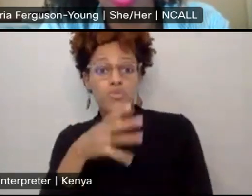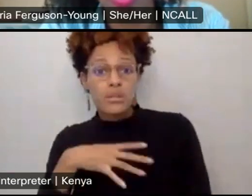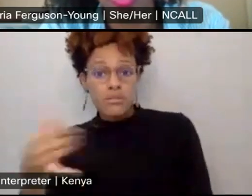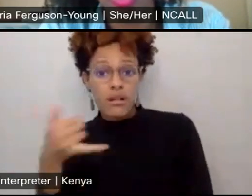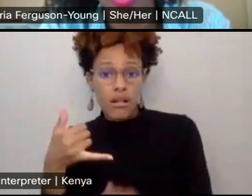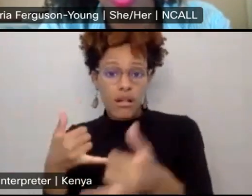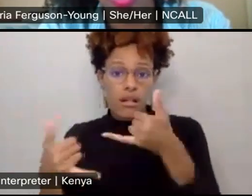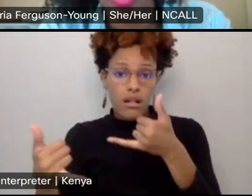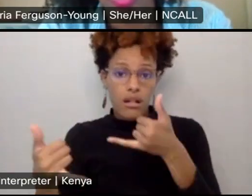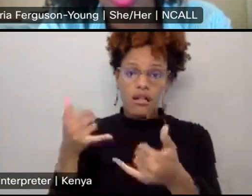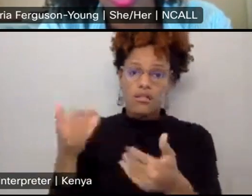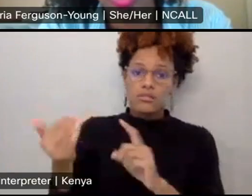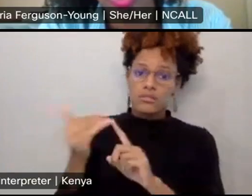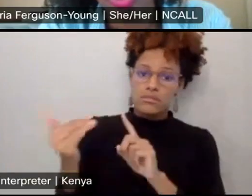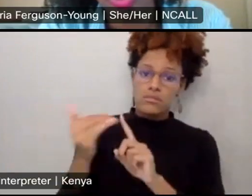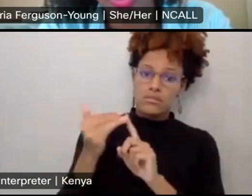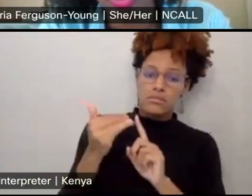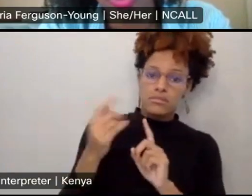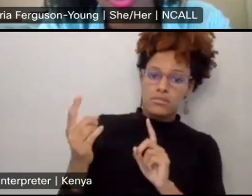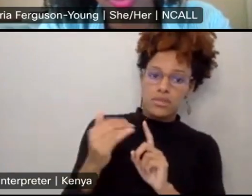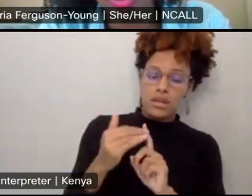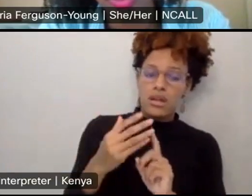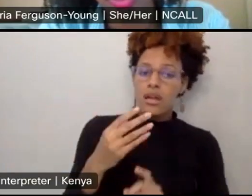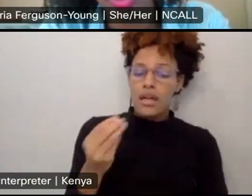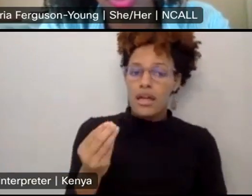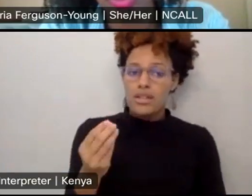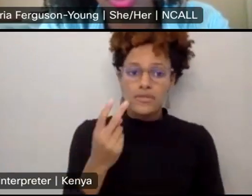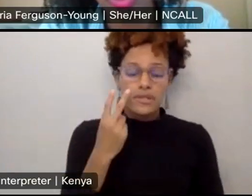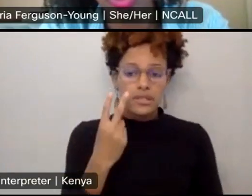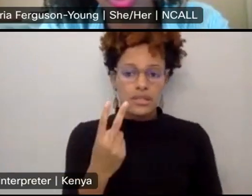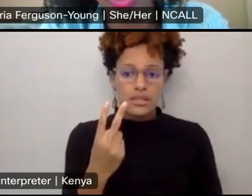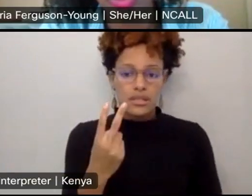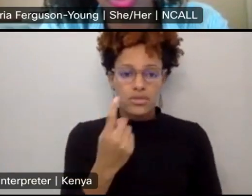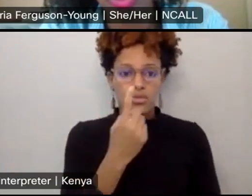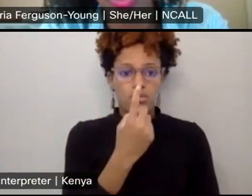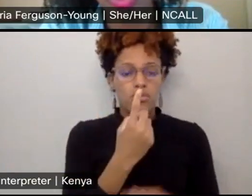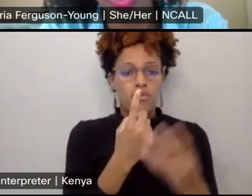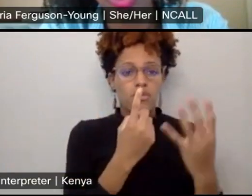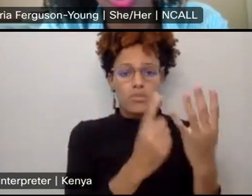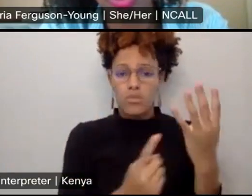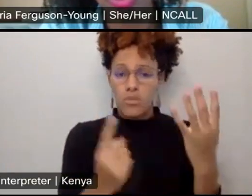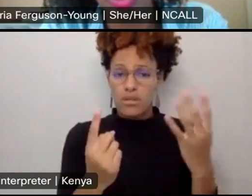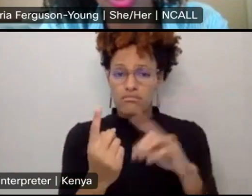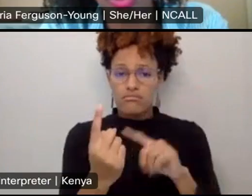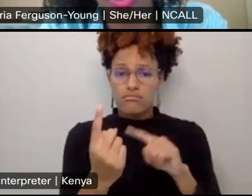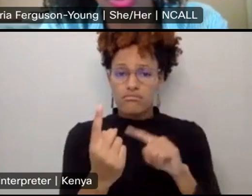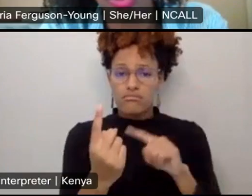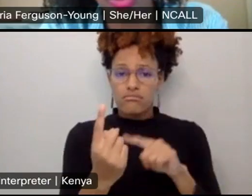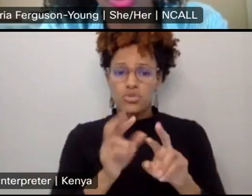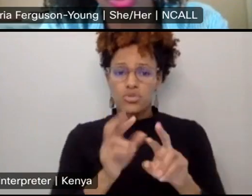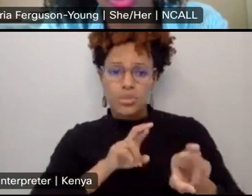And it came to a point where they saw that it was actually 1 in 4 reports that